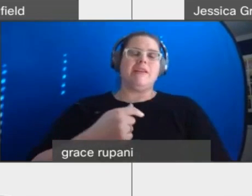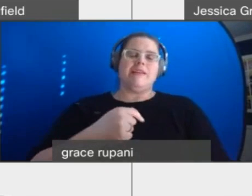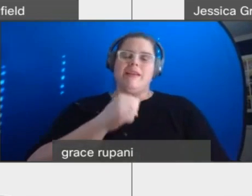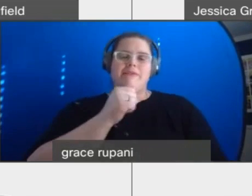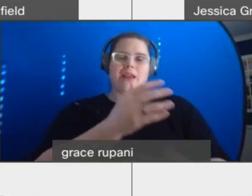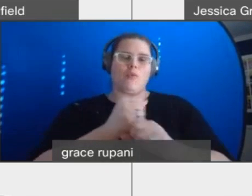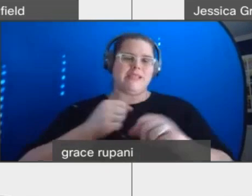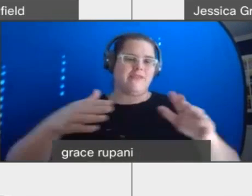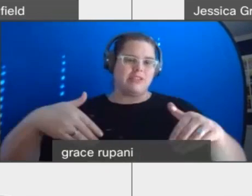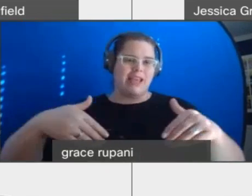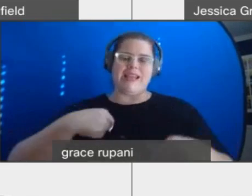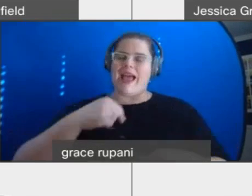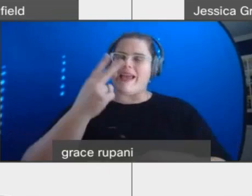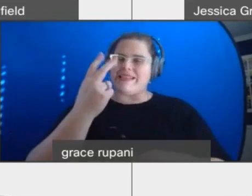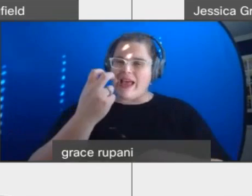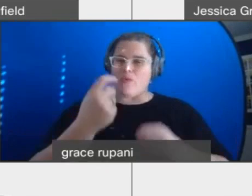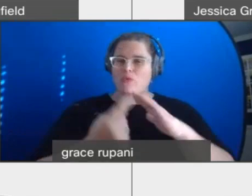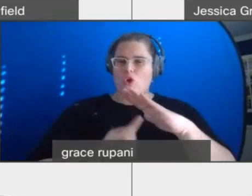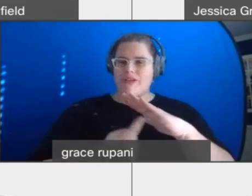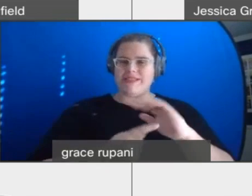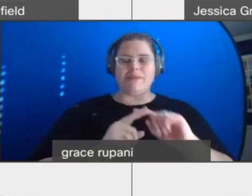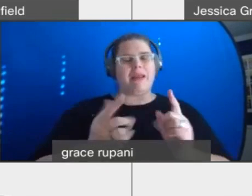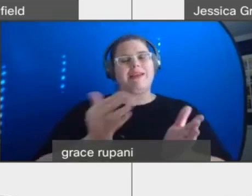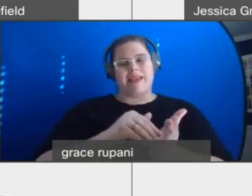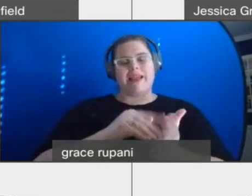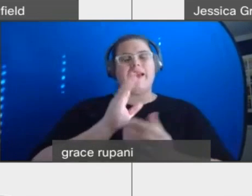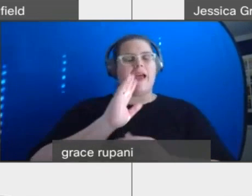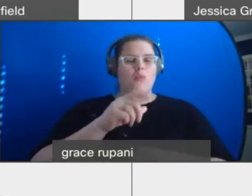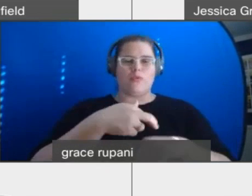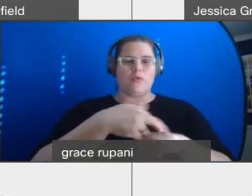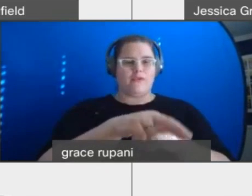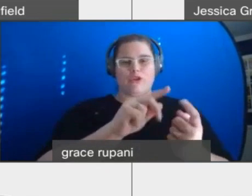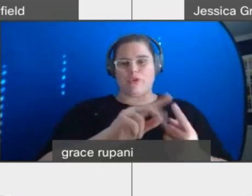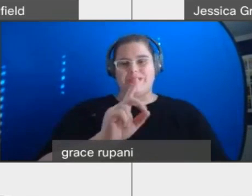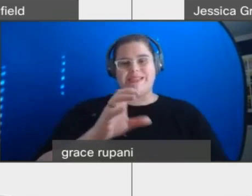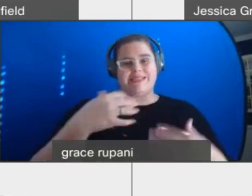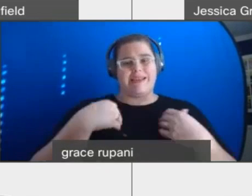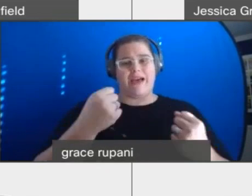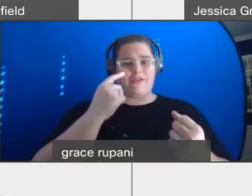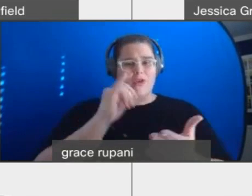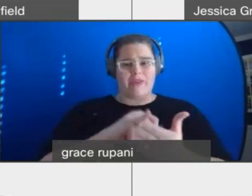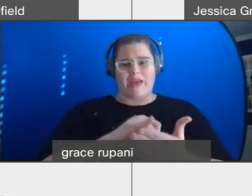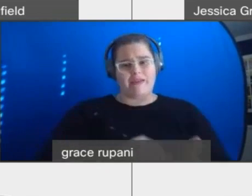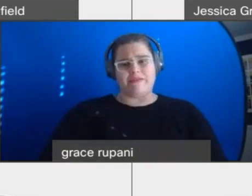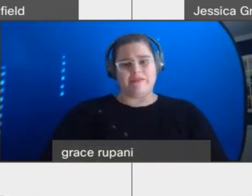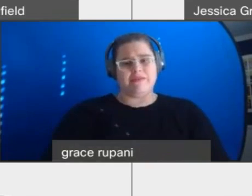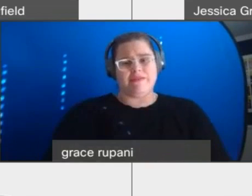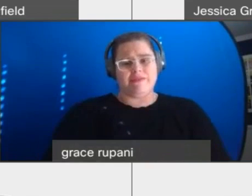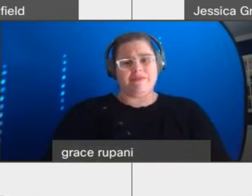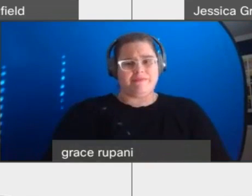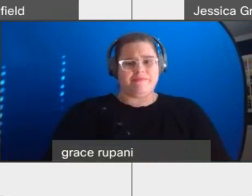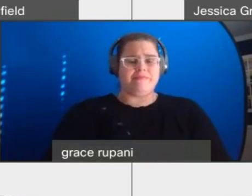quarantine, but I will again defer to my colleagues at DC Health on that one, because I believe they would likely have